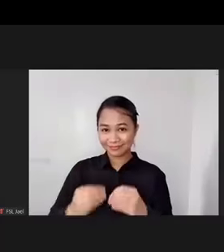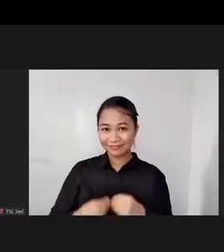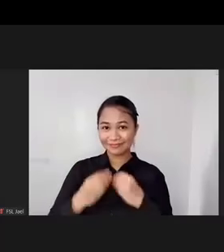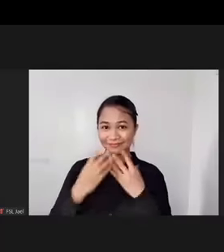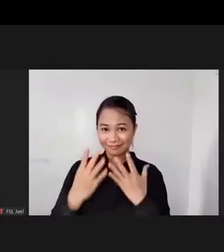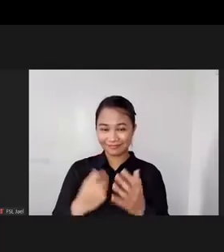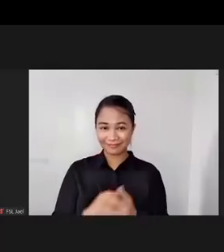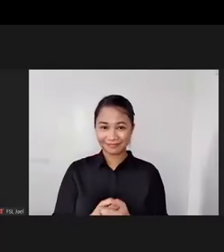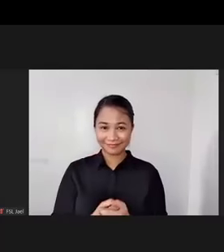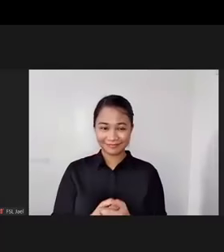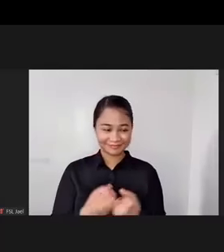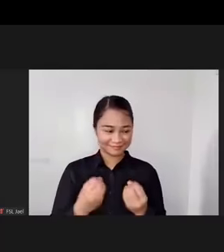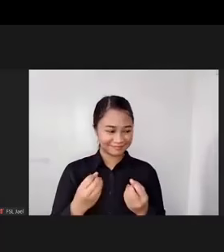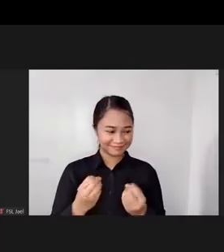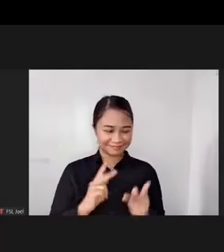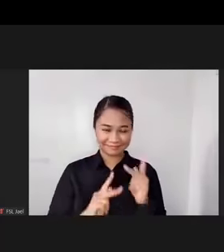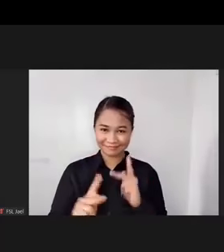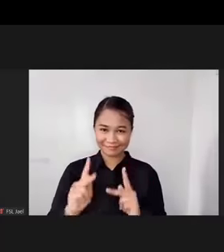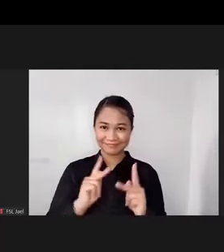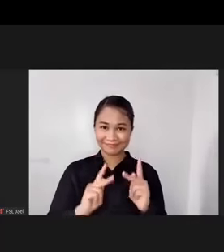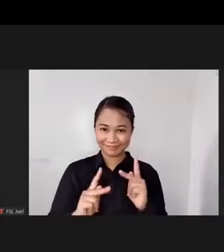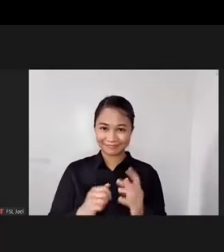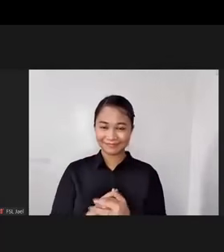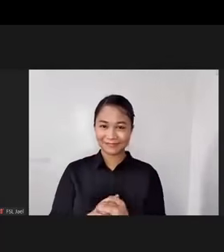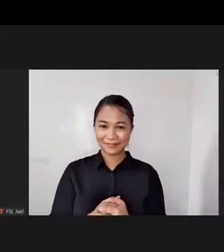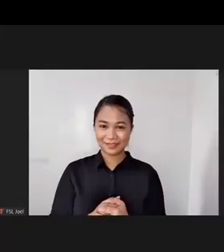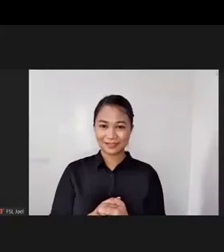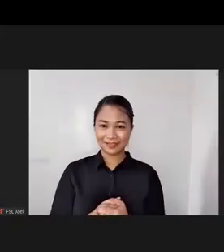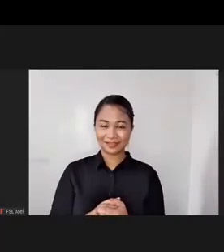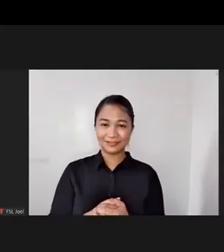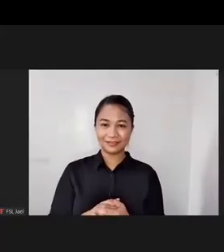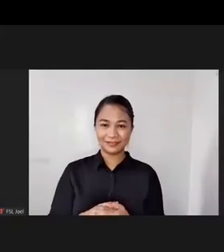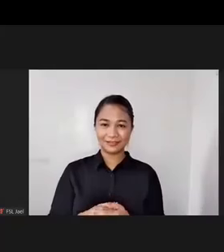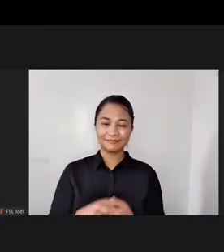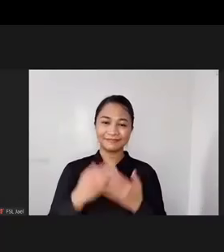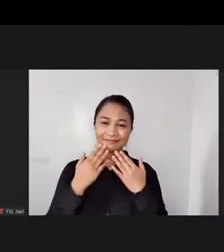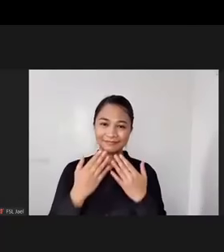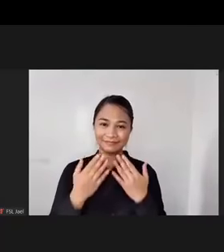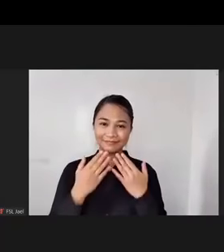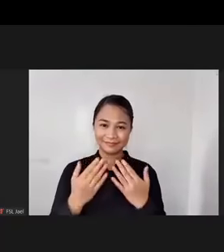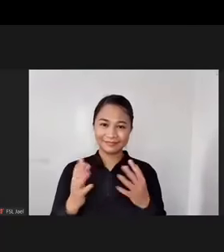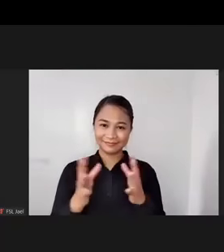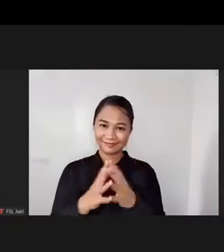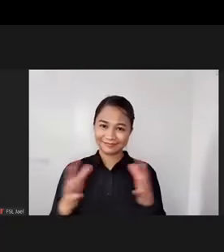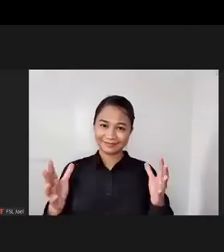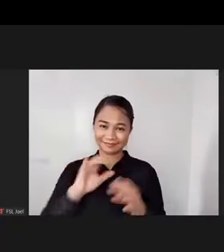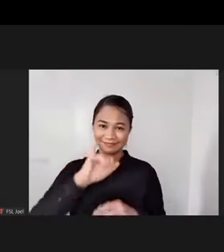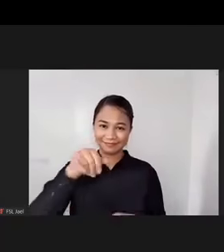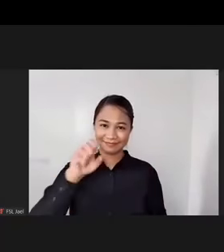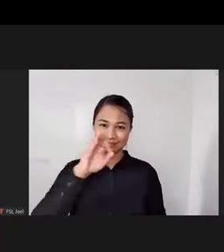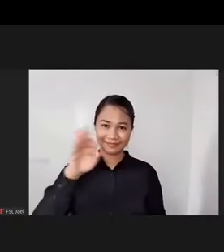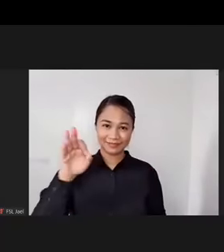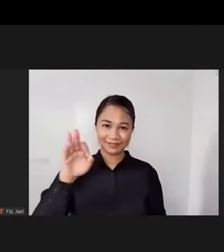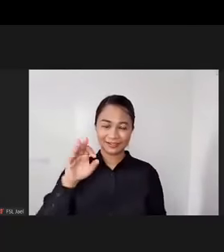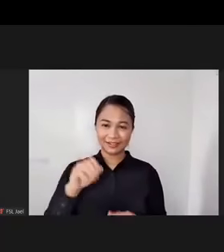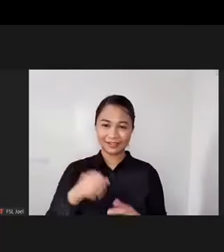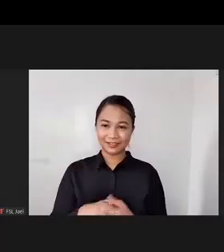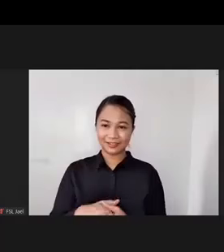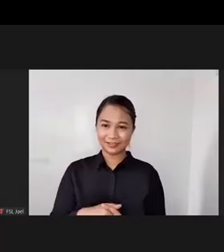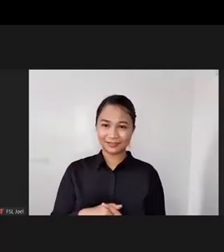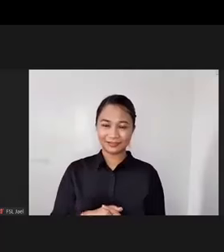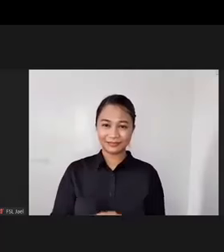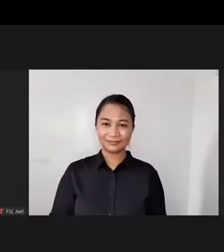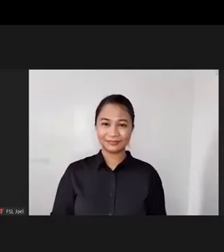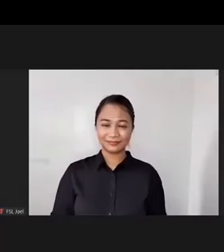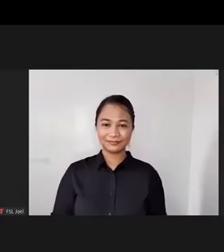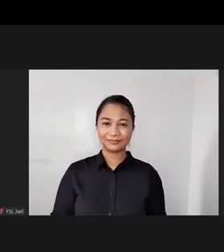Jeff, for inspiring us. Okay, now let's move on to the Q&A portion of